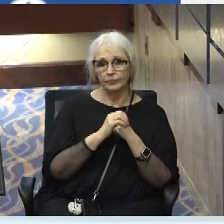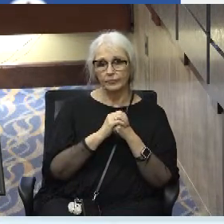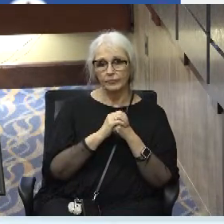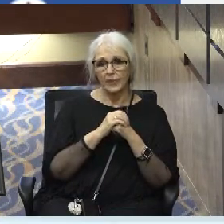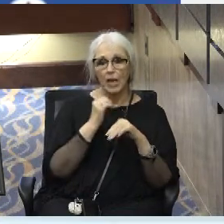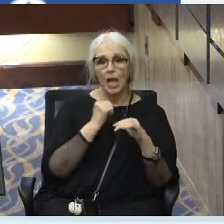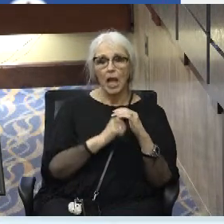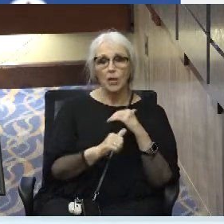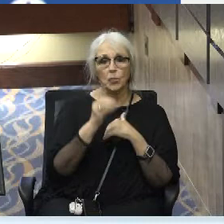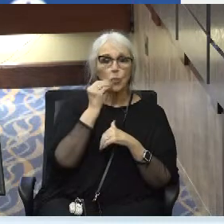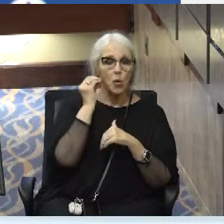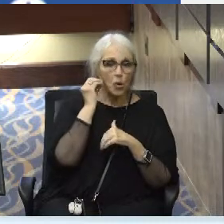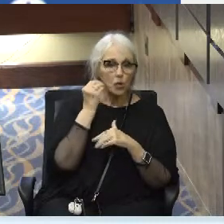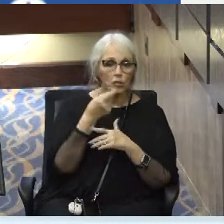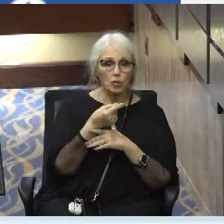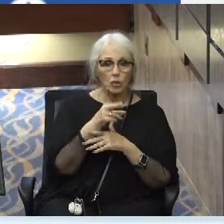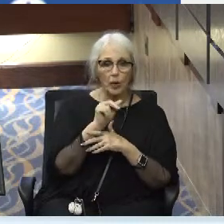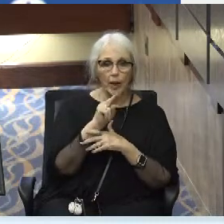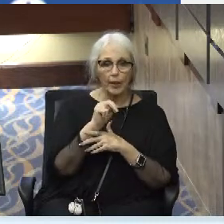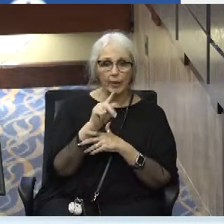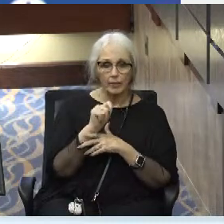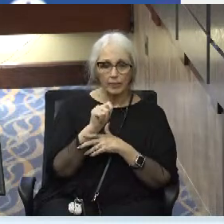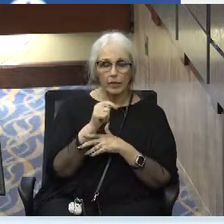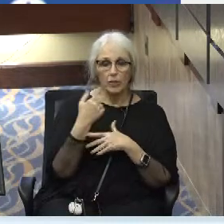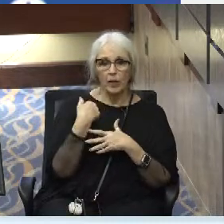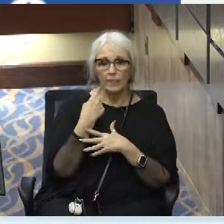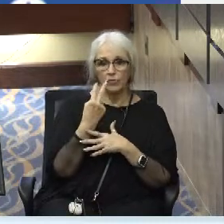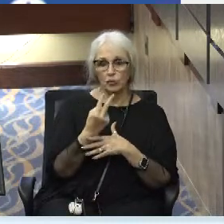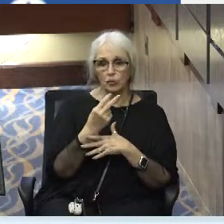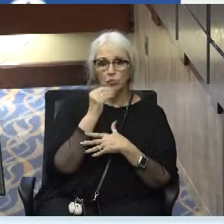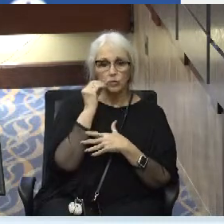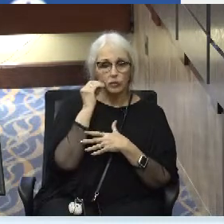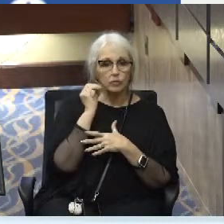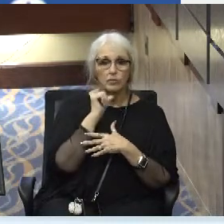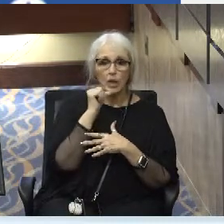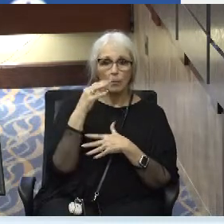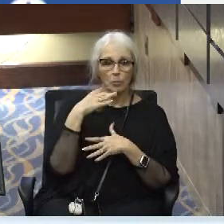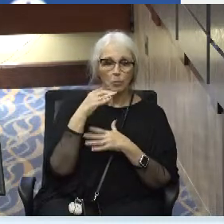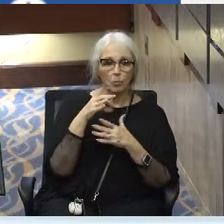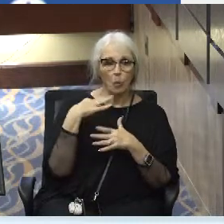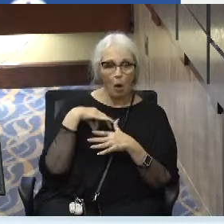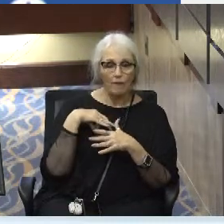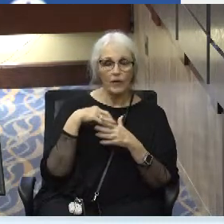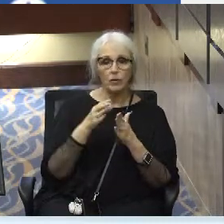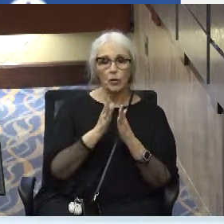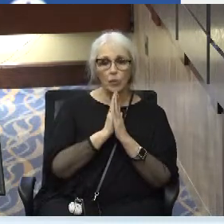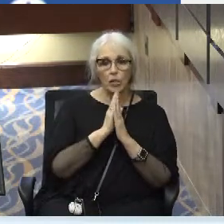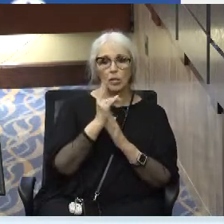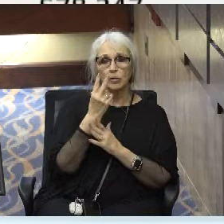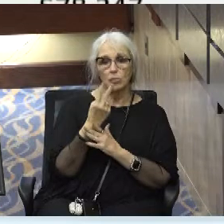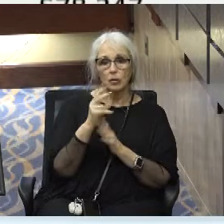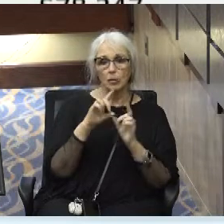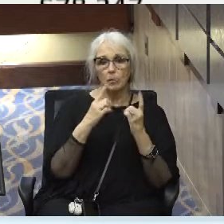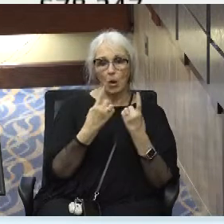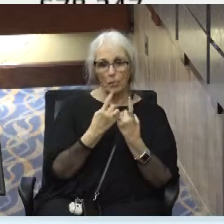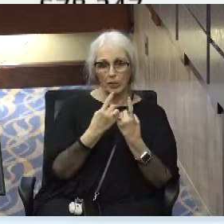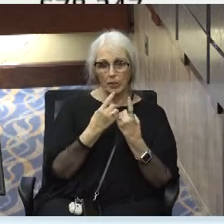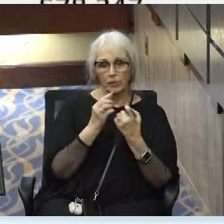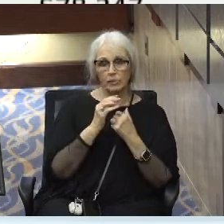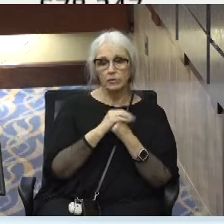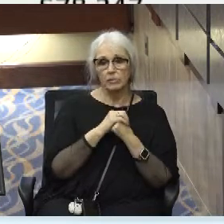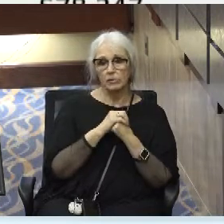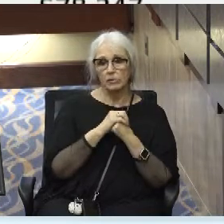Under the home grant, we received 2 home nonprofit requests and 2 departmental requests.